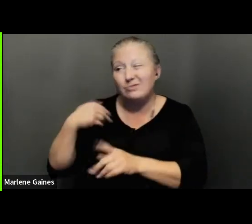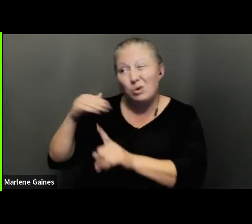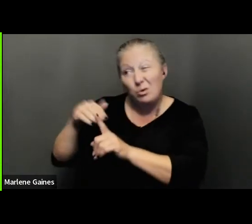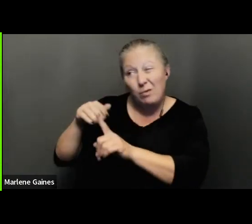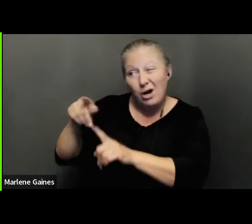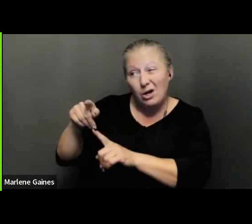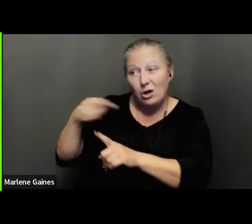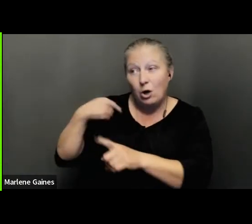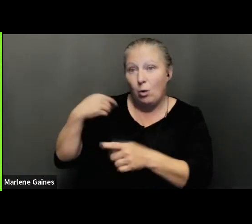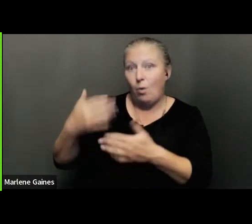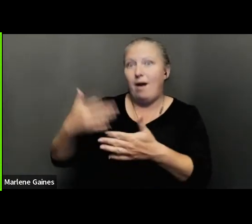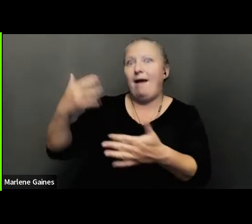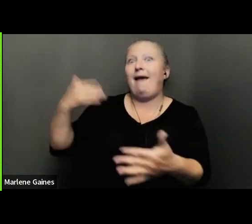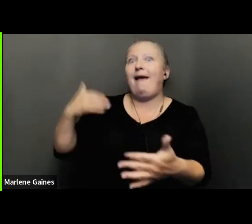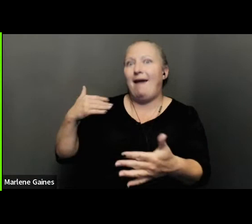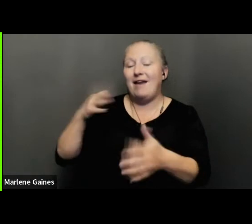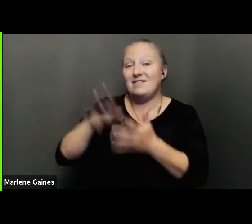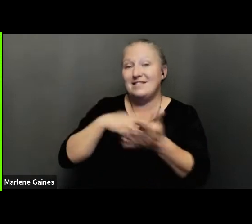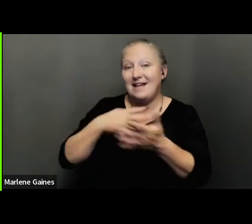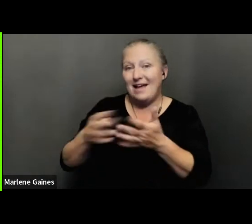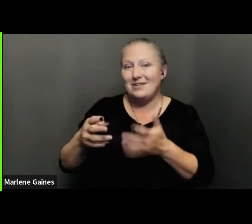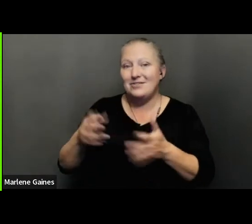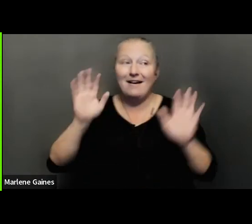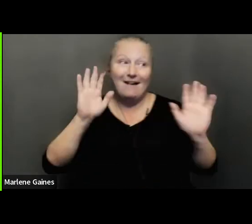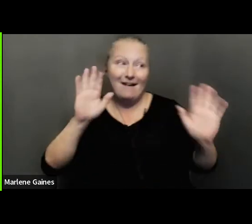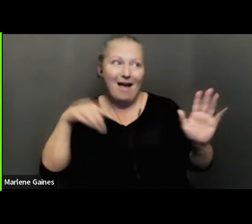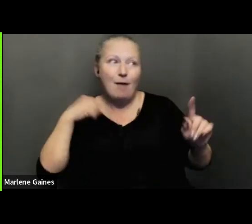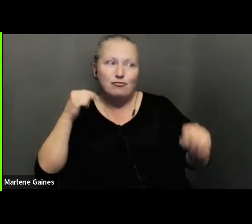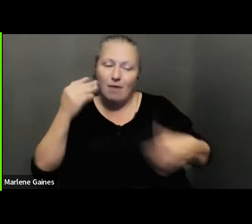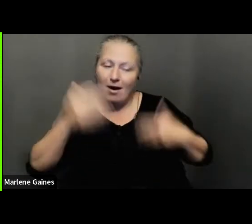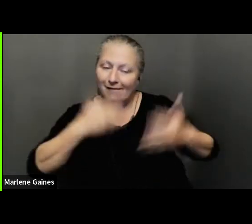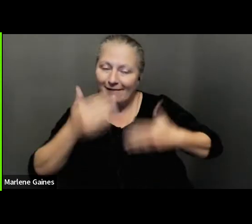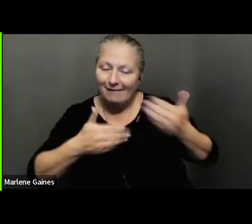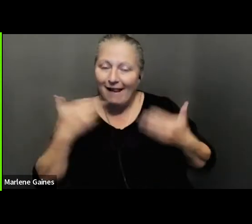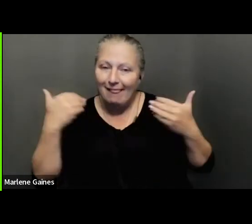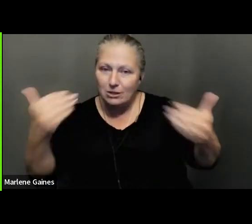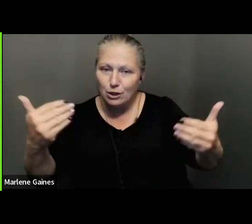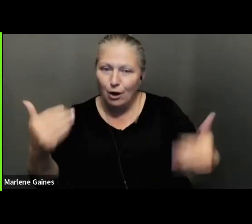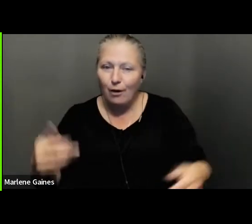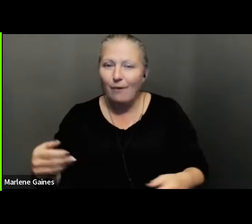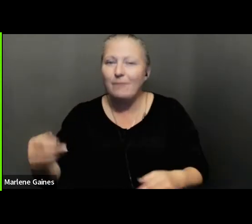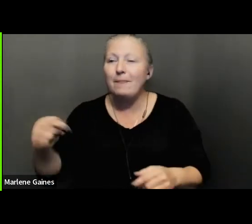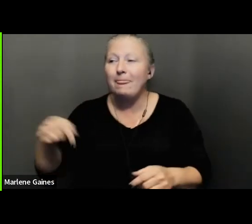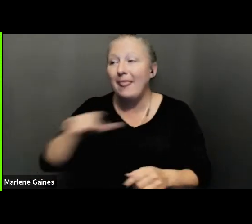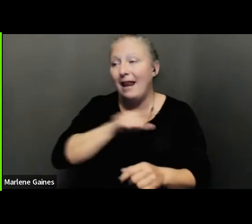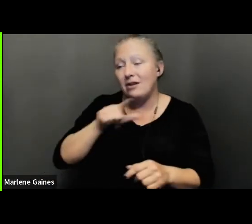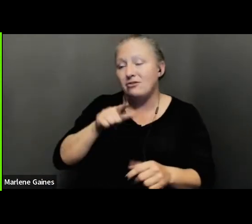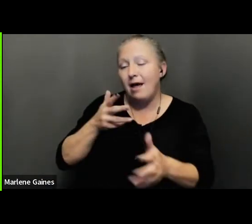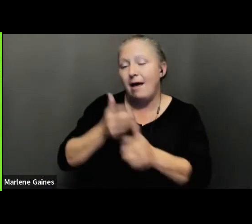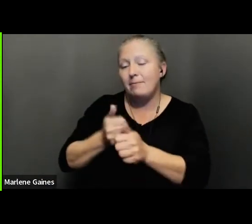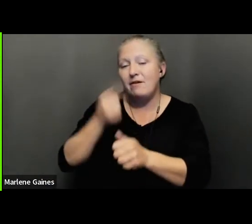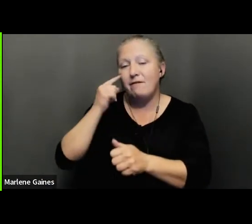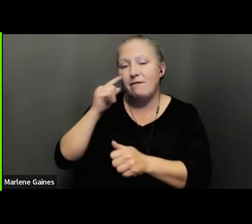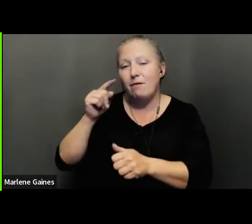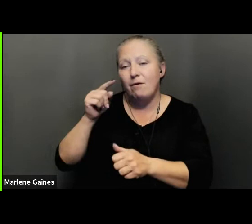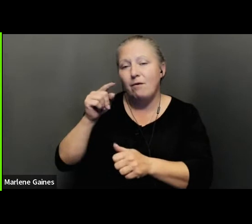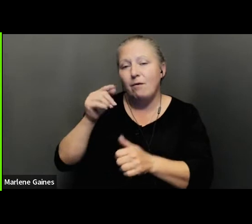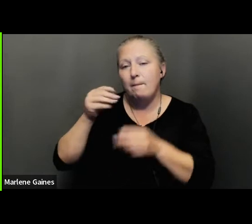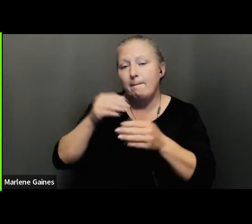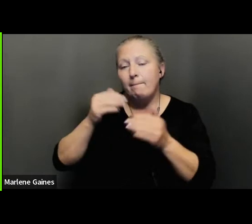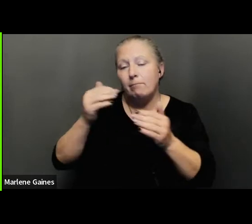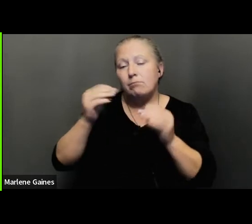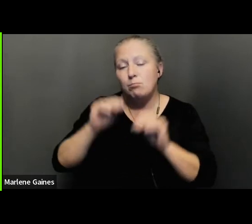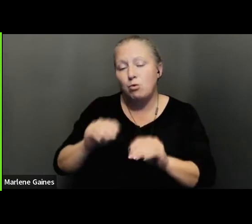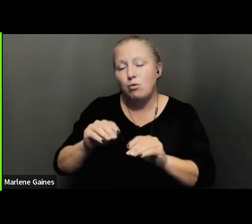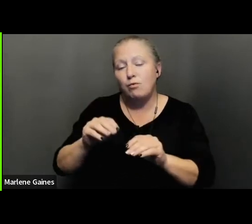way ahead of schedule. Yay. Hey, I'm trying to plug us along. Let's go. Yeah, these are the legislative updates for no move to consent next. All week.